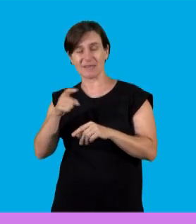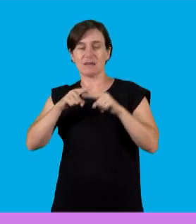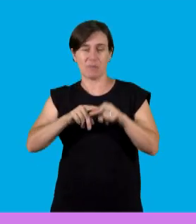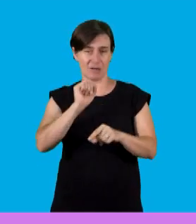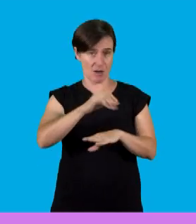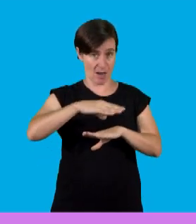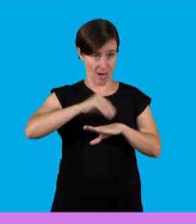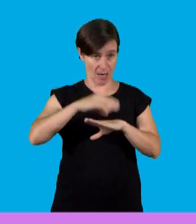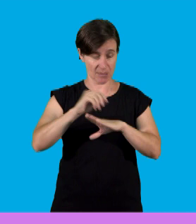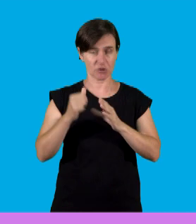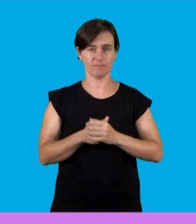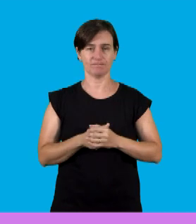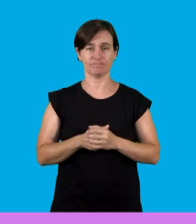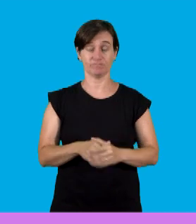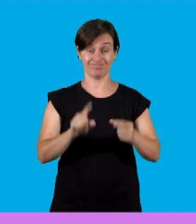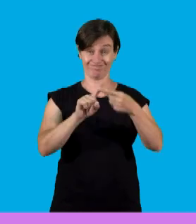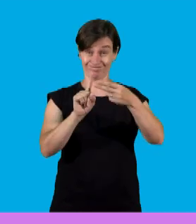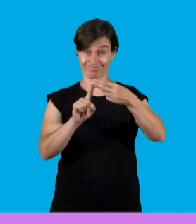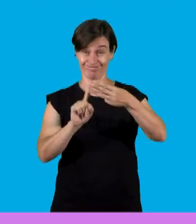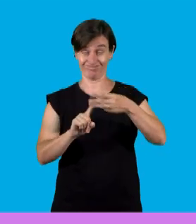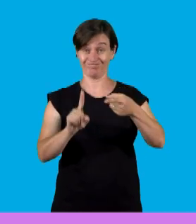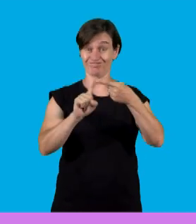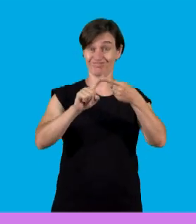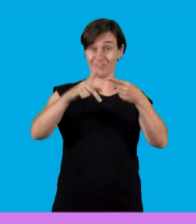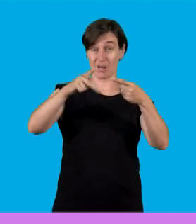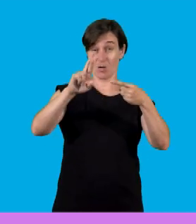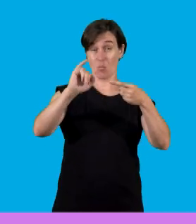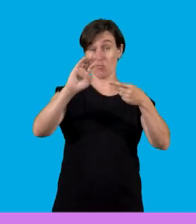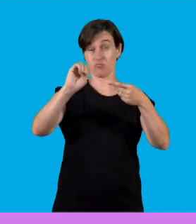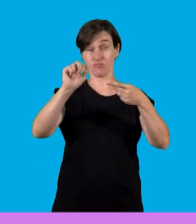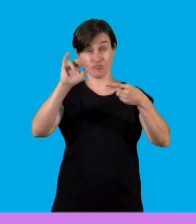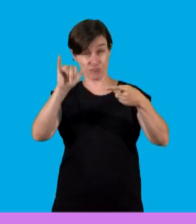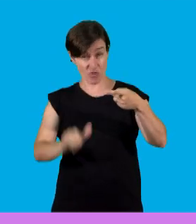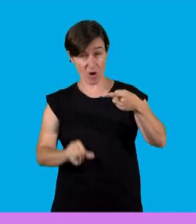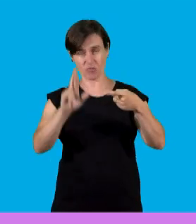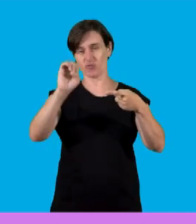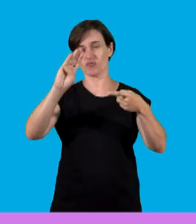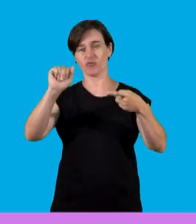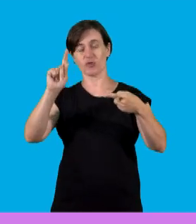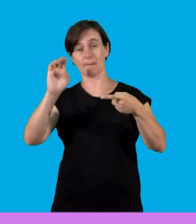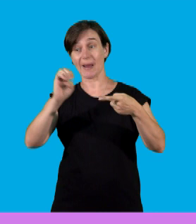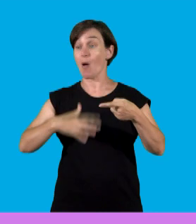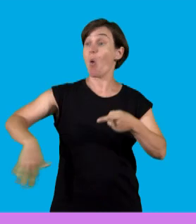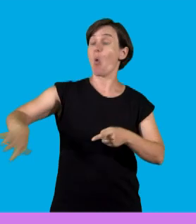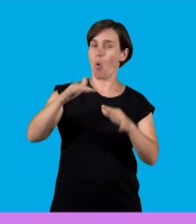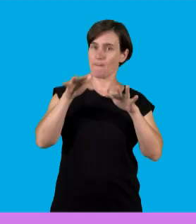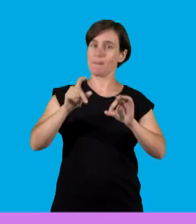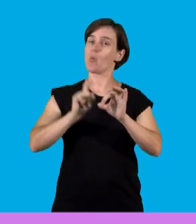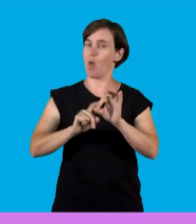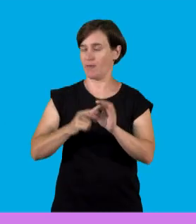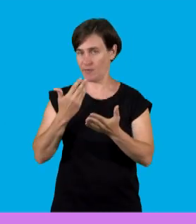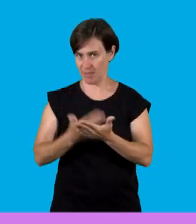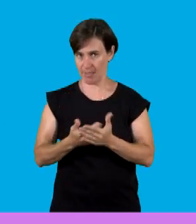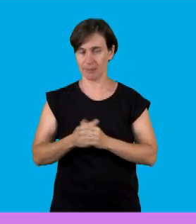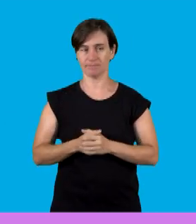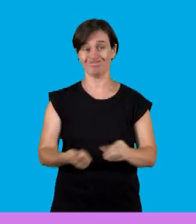age category. Then we have three different rebates, right? First up, we have the primary rebate, and here every taxpayer